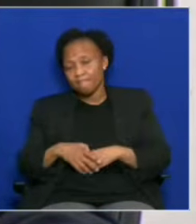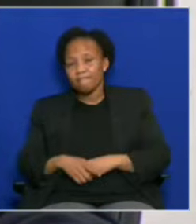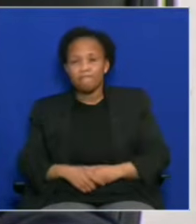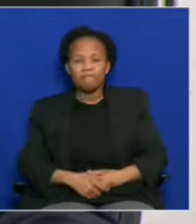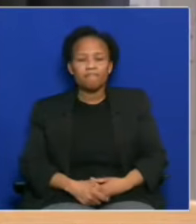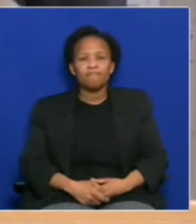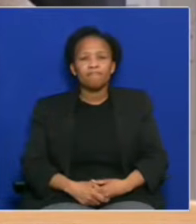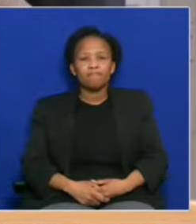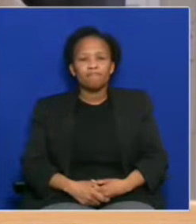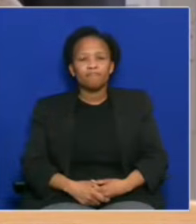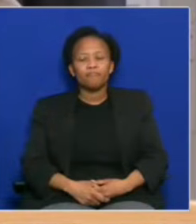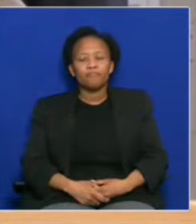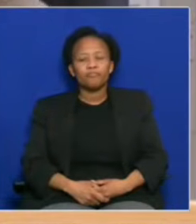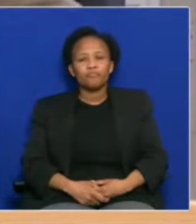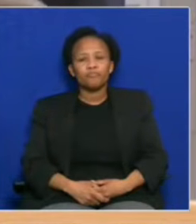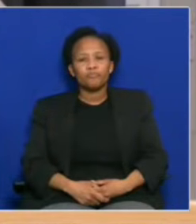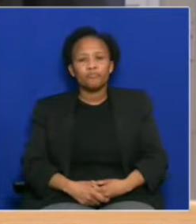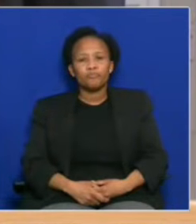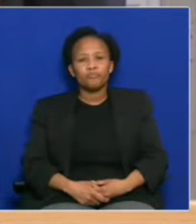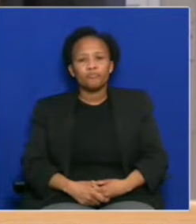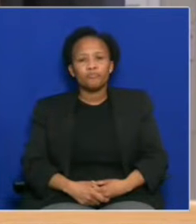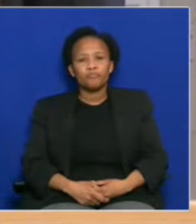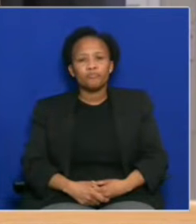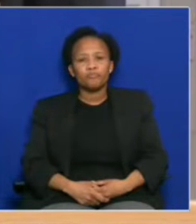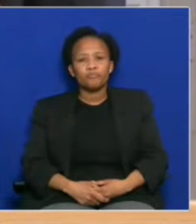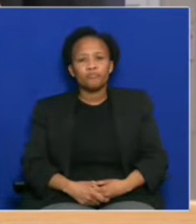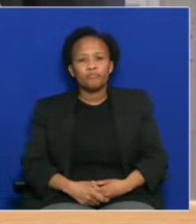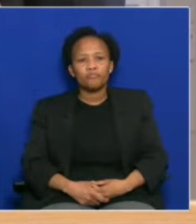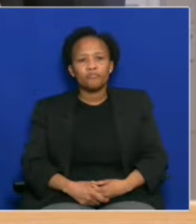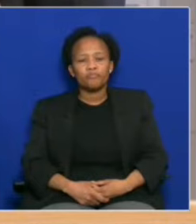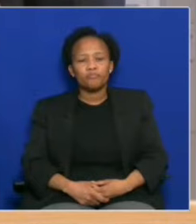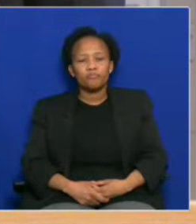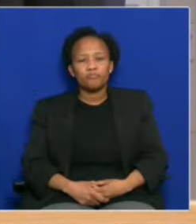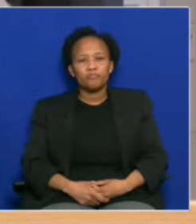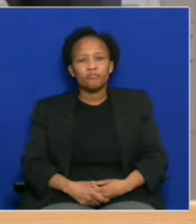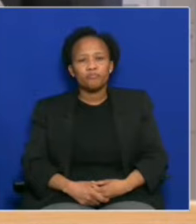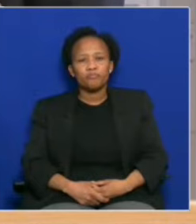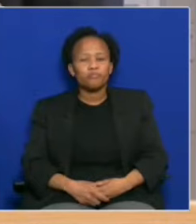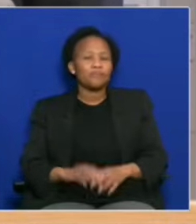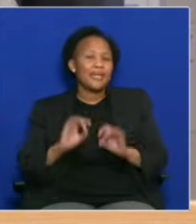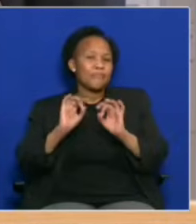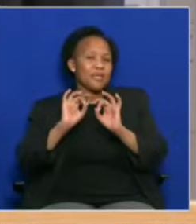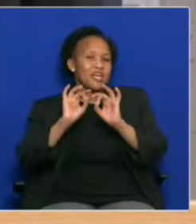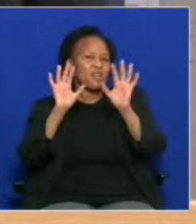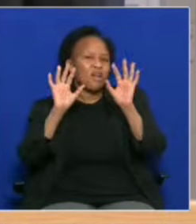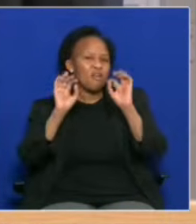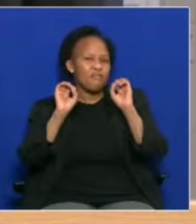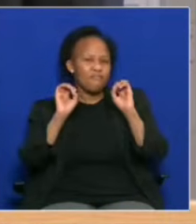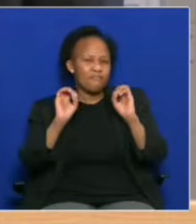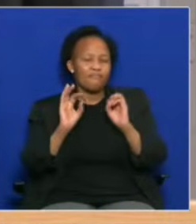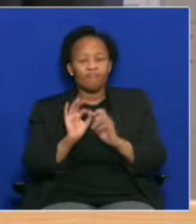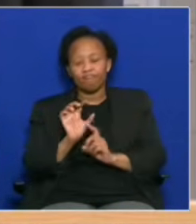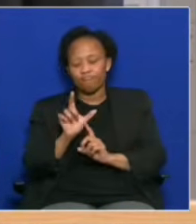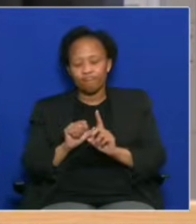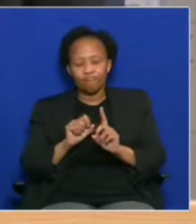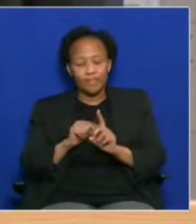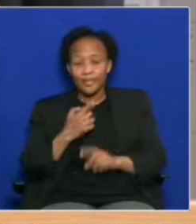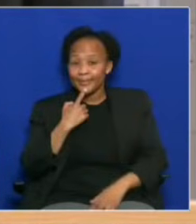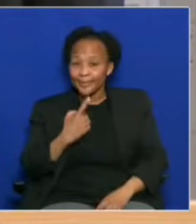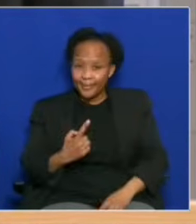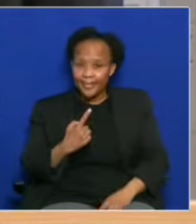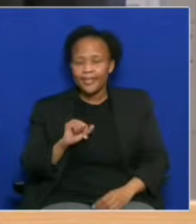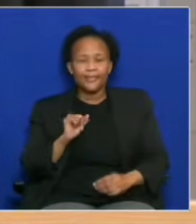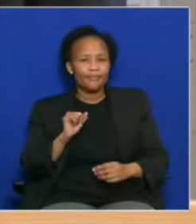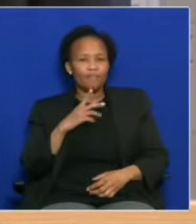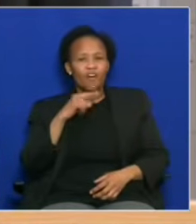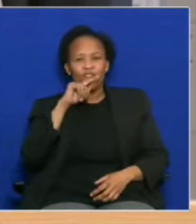with is it's just not clear to me whether somebody is saying a fraudulent CV was submitted or